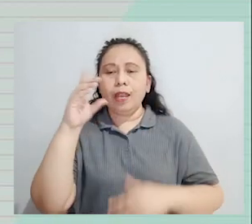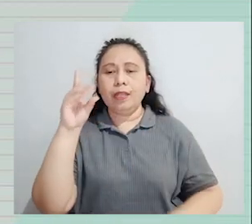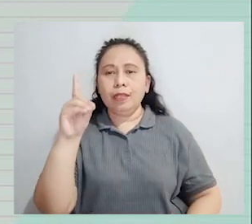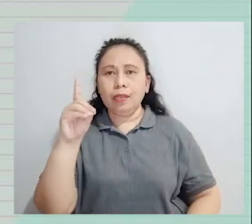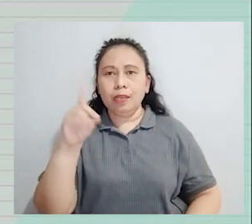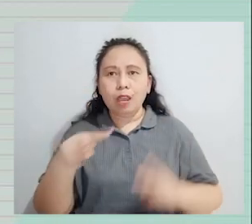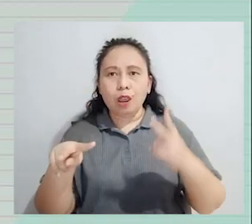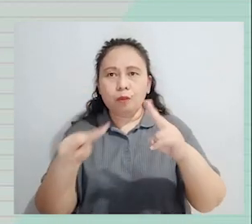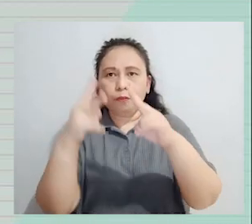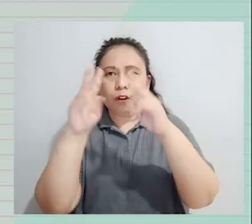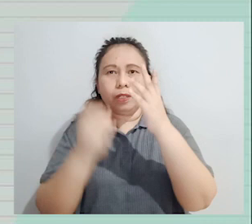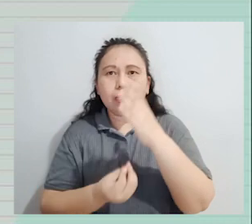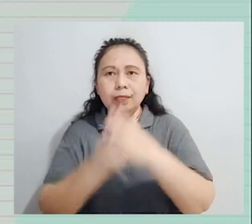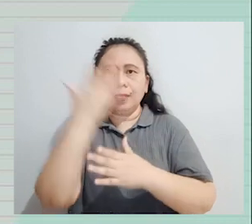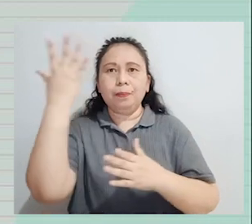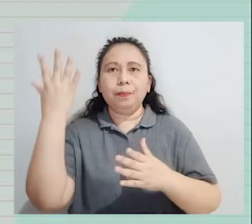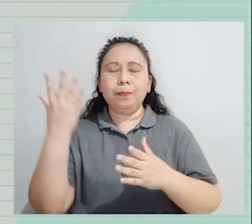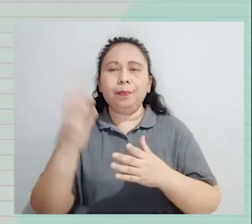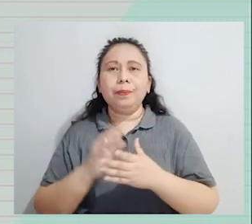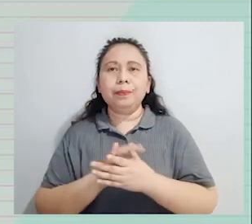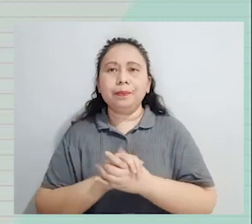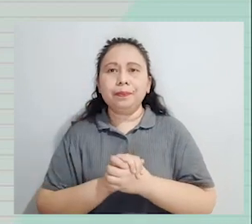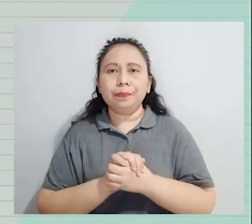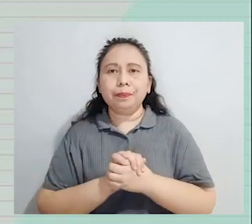D. Volcanism.